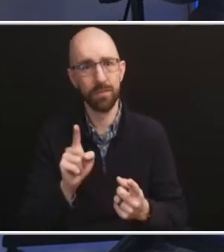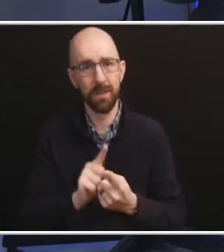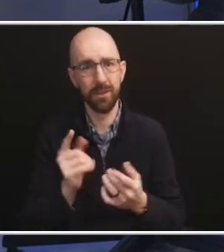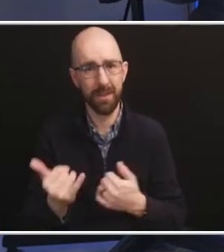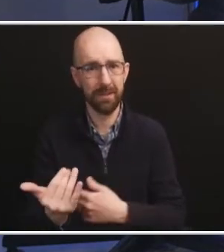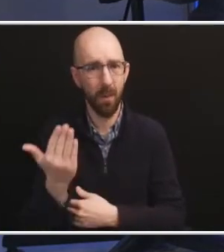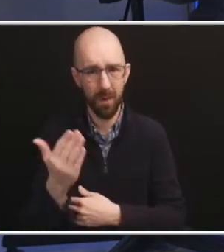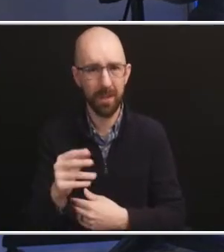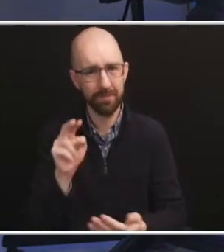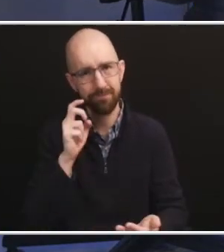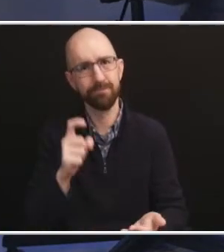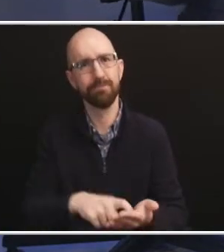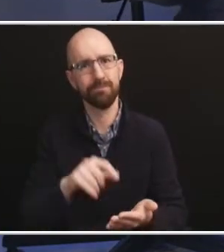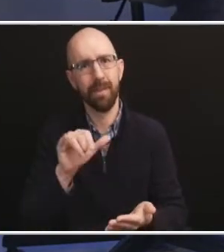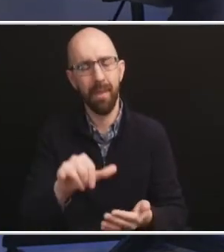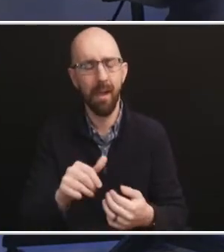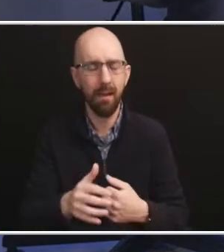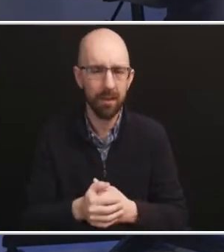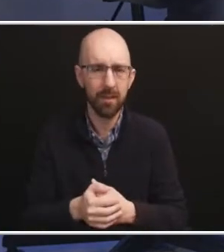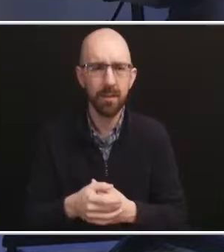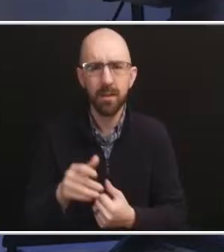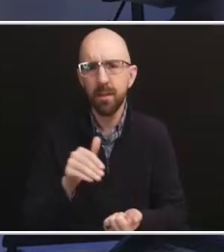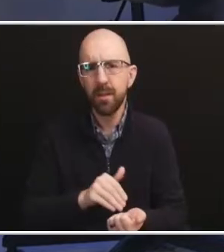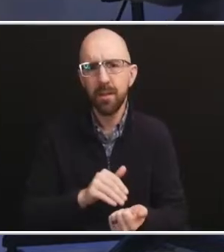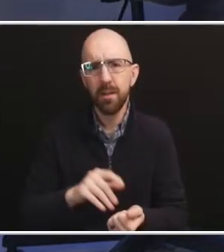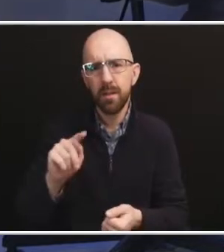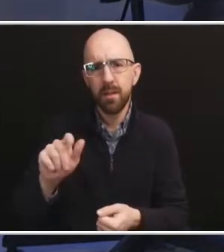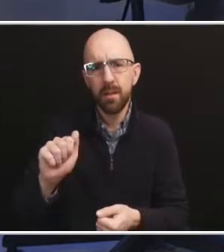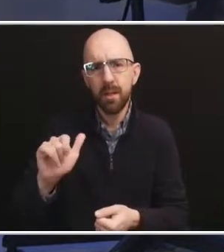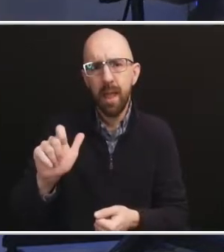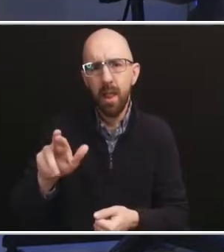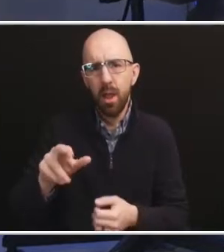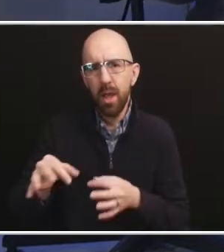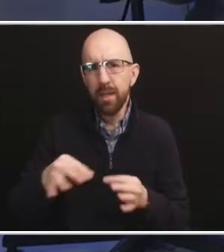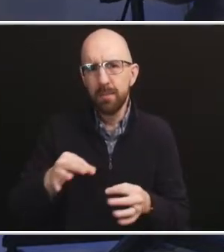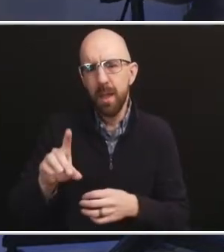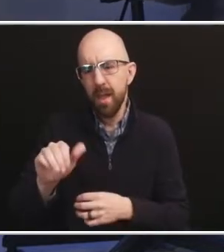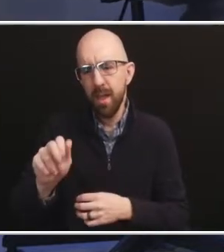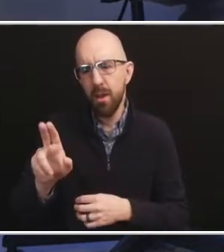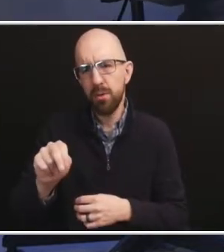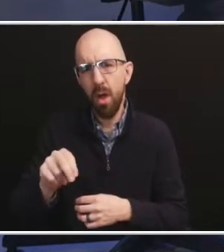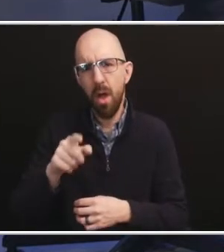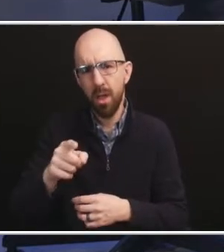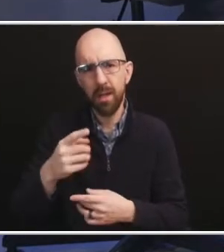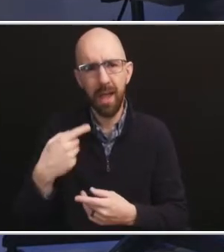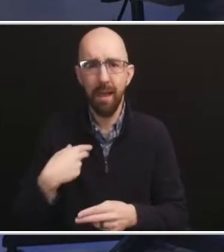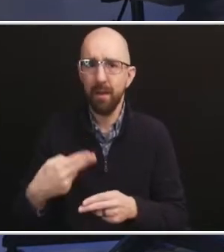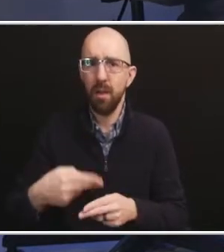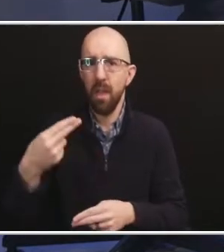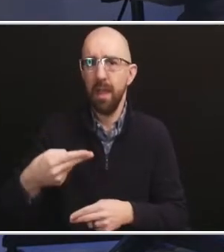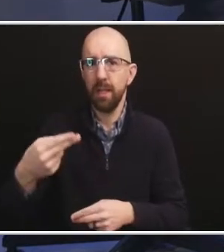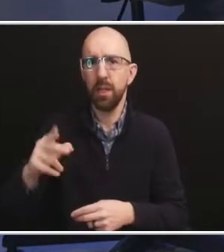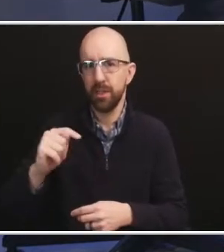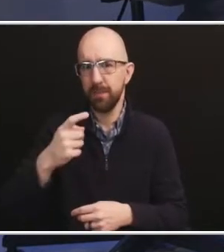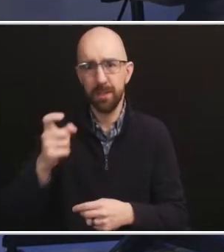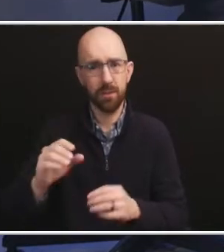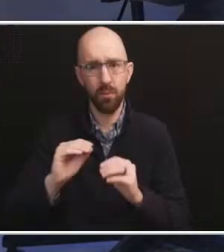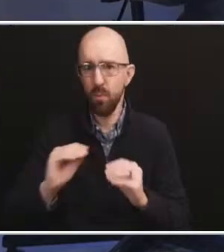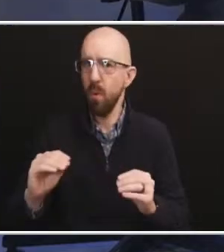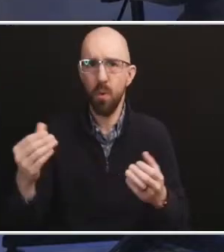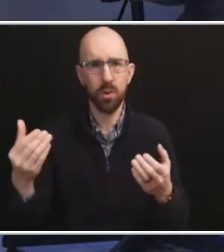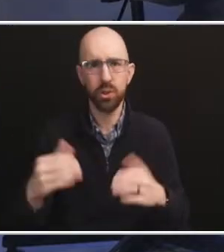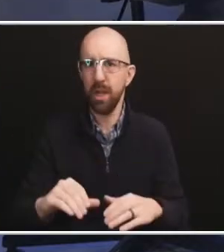Taylor, explain Don's rare disease, and I have to tell you, I call it HHT because there is zero chance of